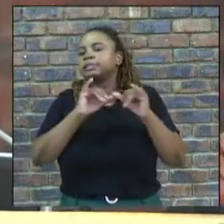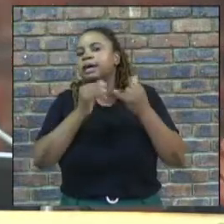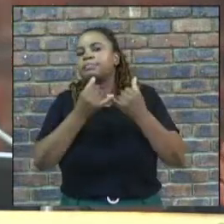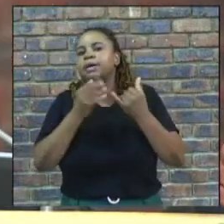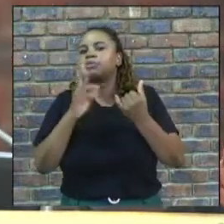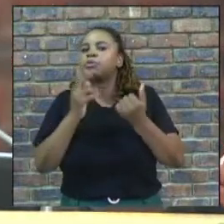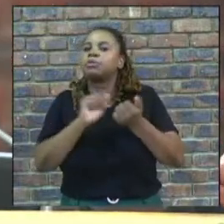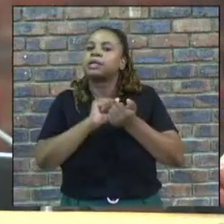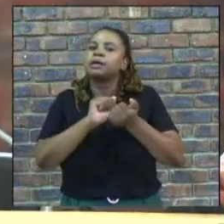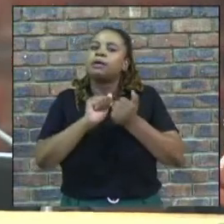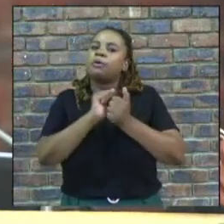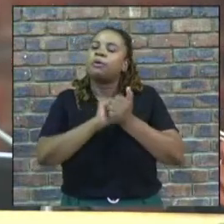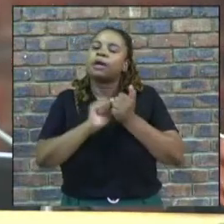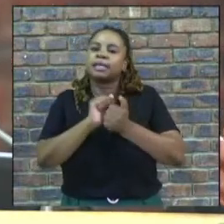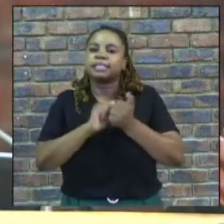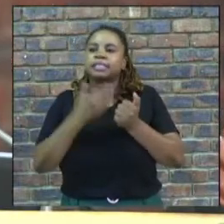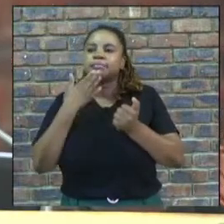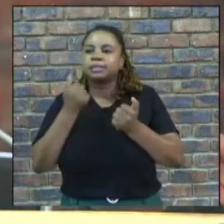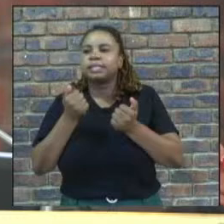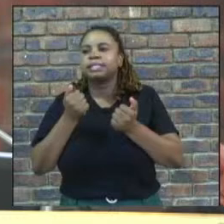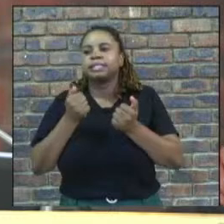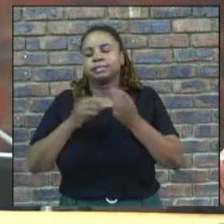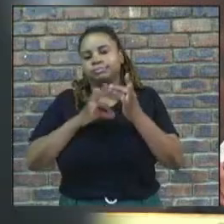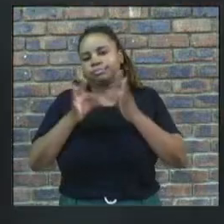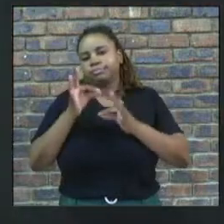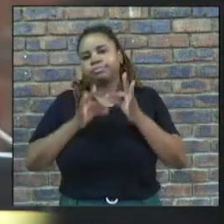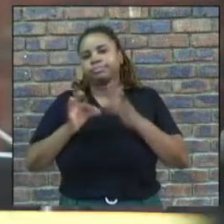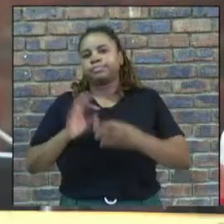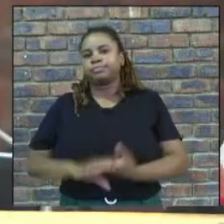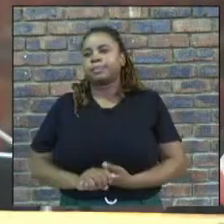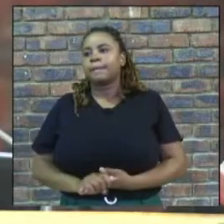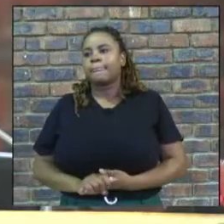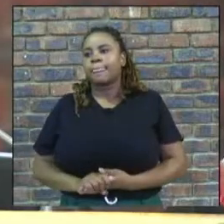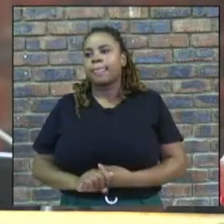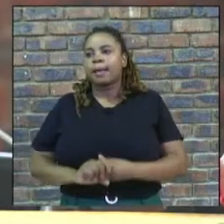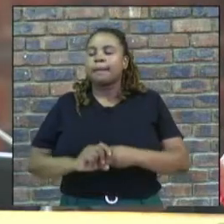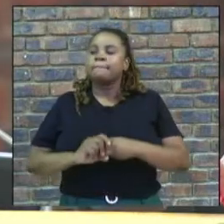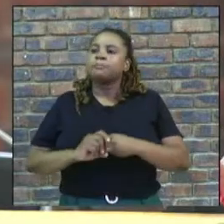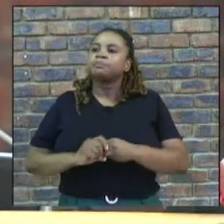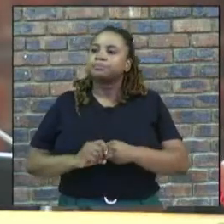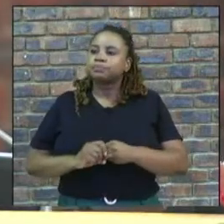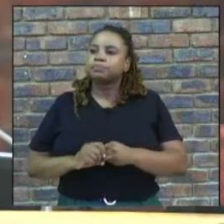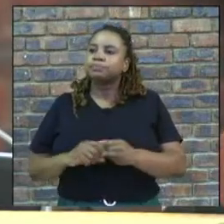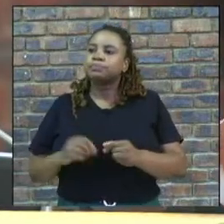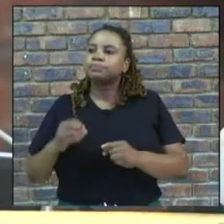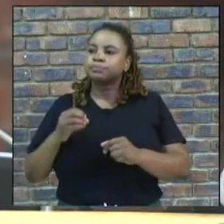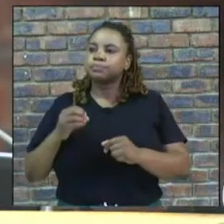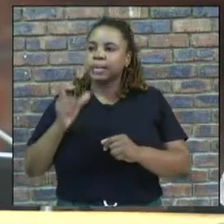number 2 ki man. Number 3, libitso la mama ki man.